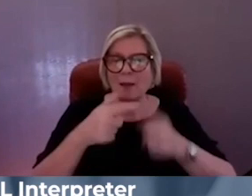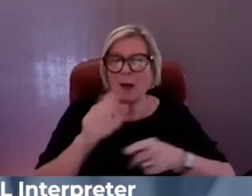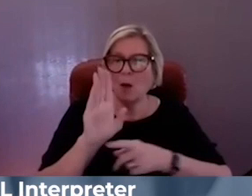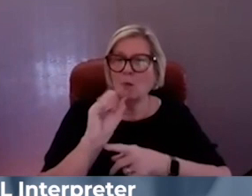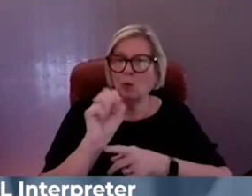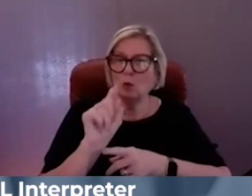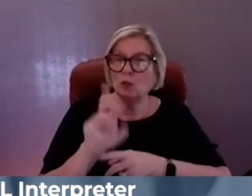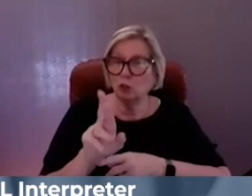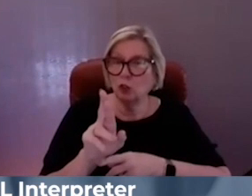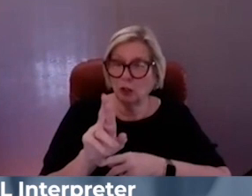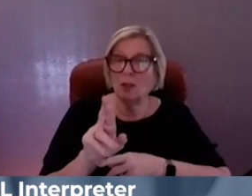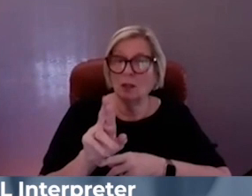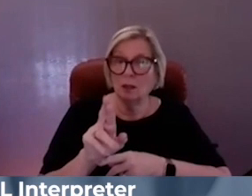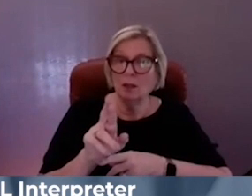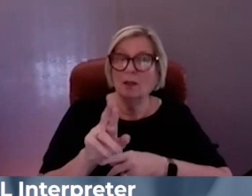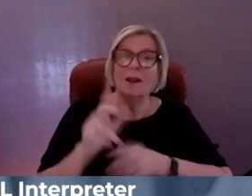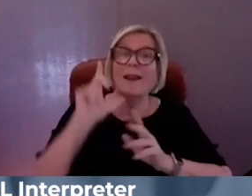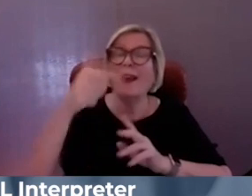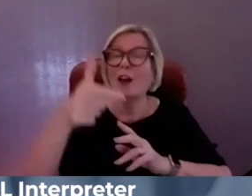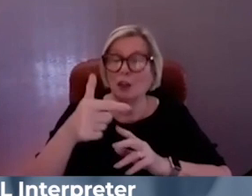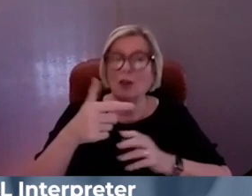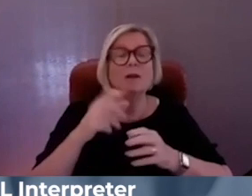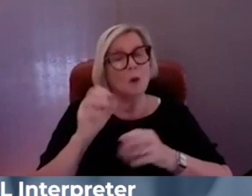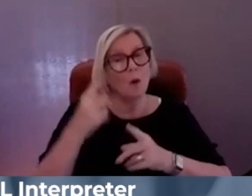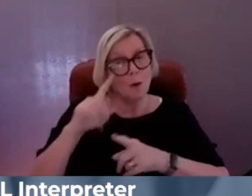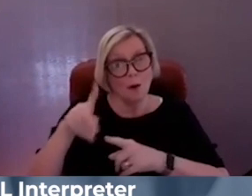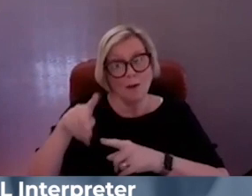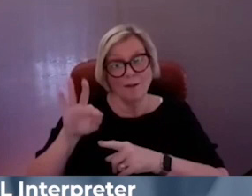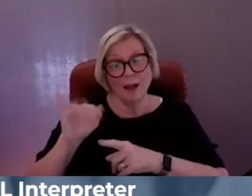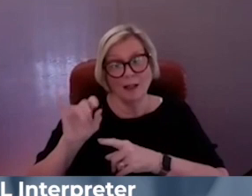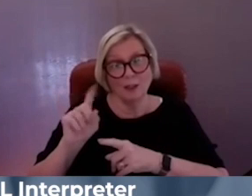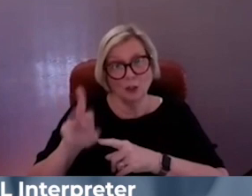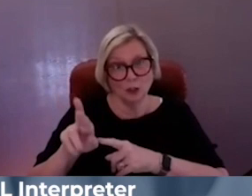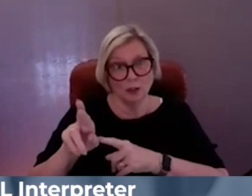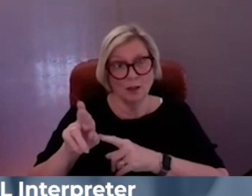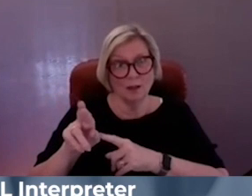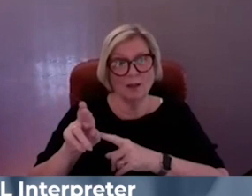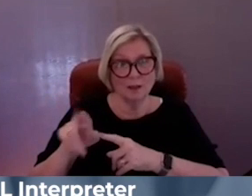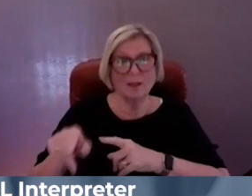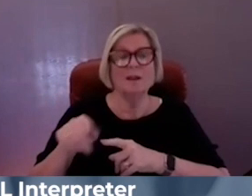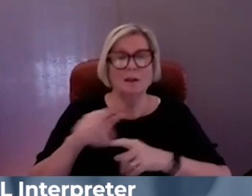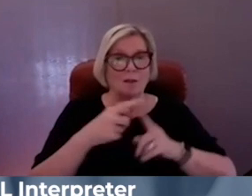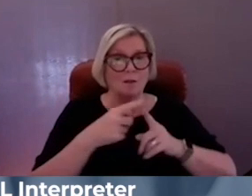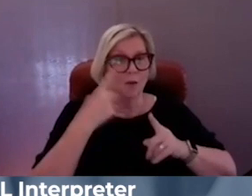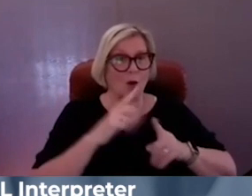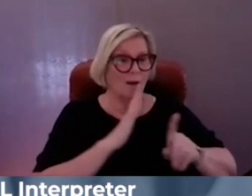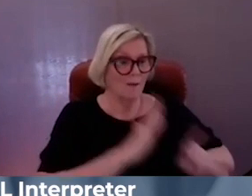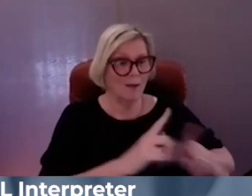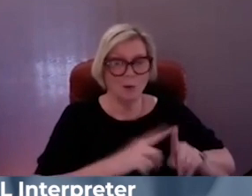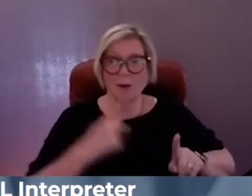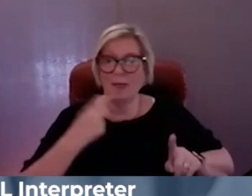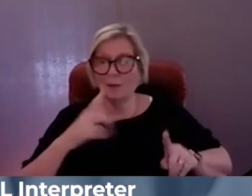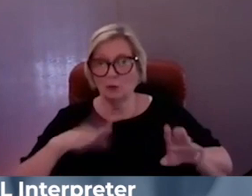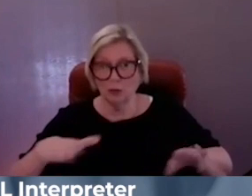question was coming out. So again, with Pfizer, and with Pfizer for the 5 to 11, that's what we're speaking on, is that